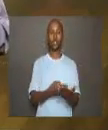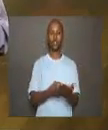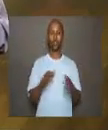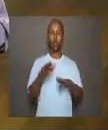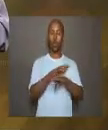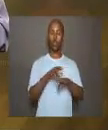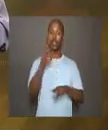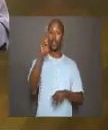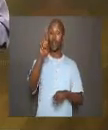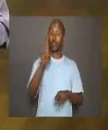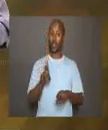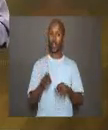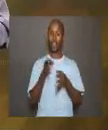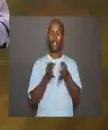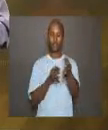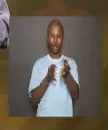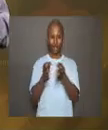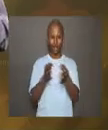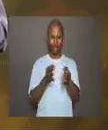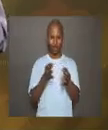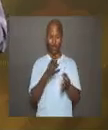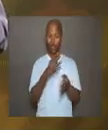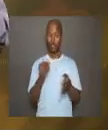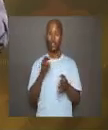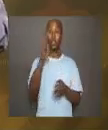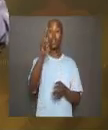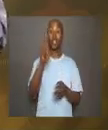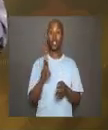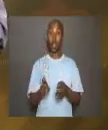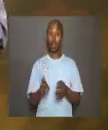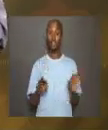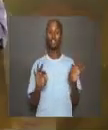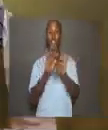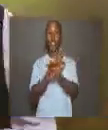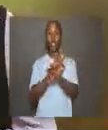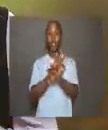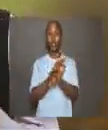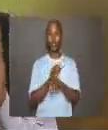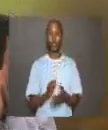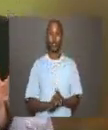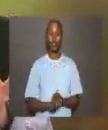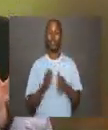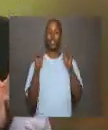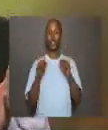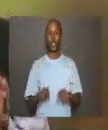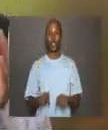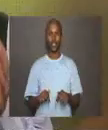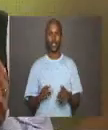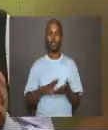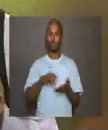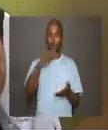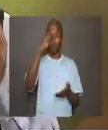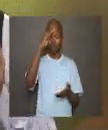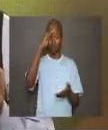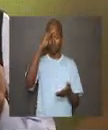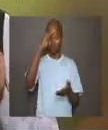on rational expressions and rational functions. Today, we will